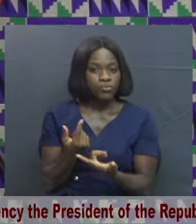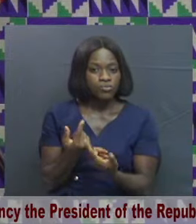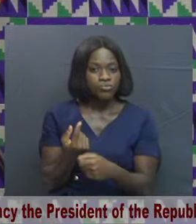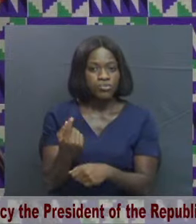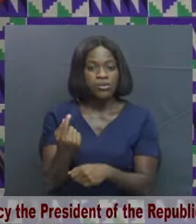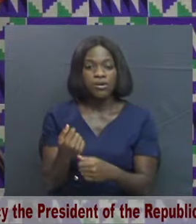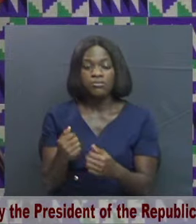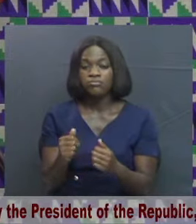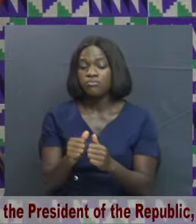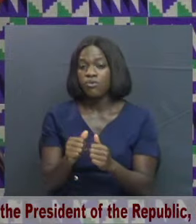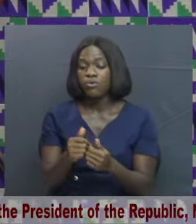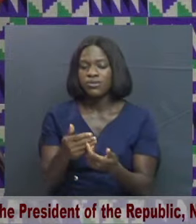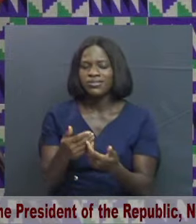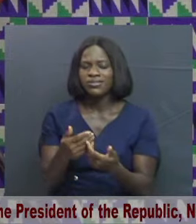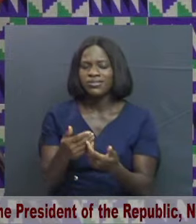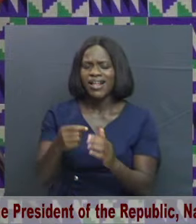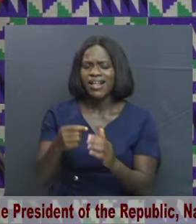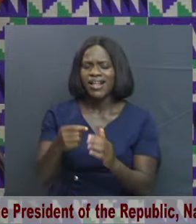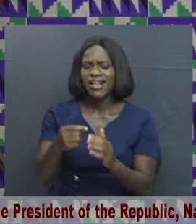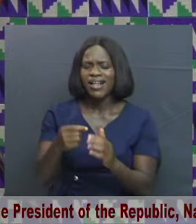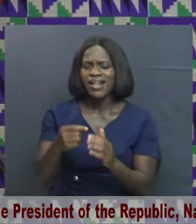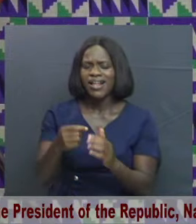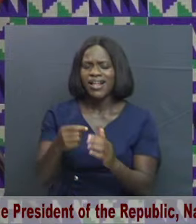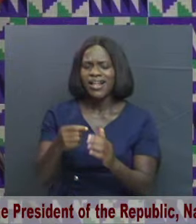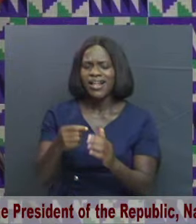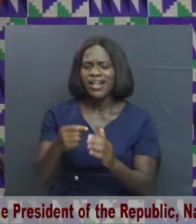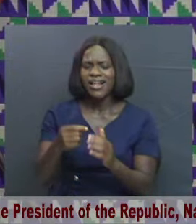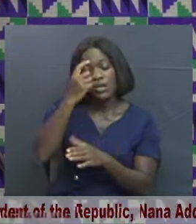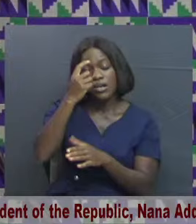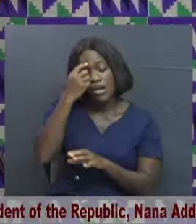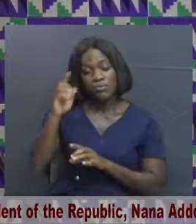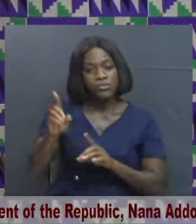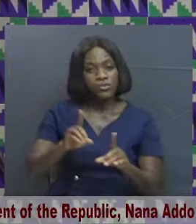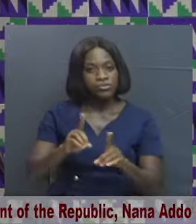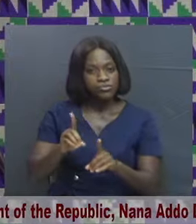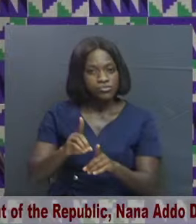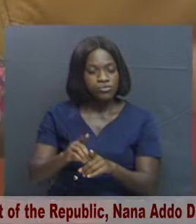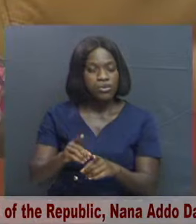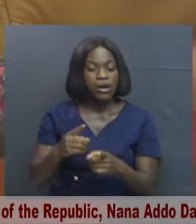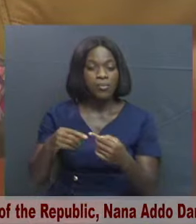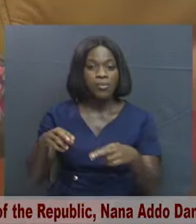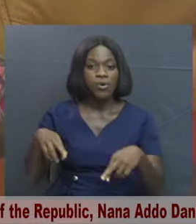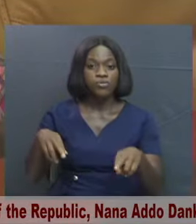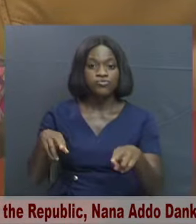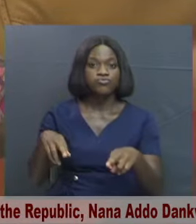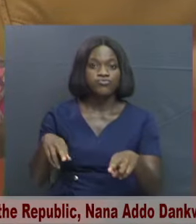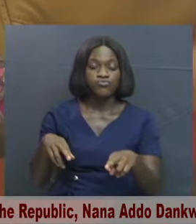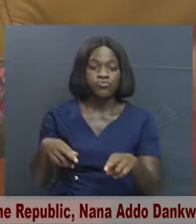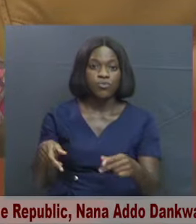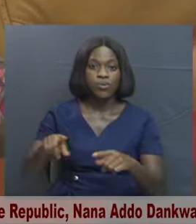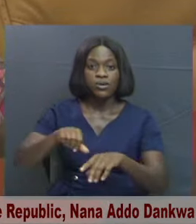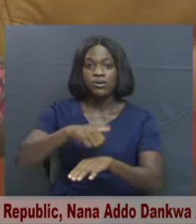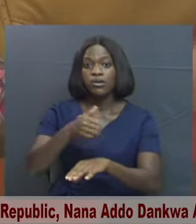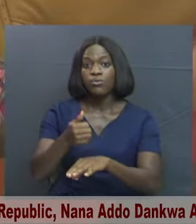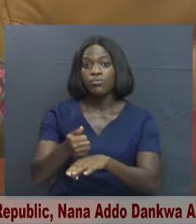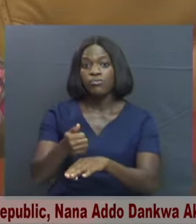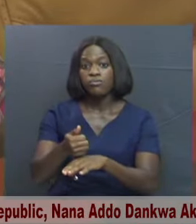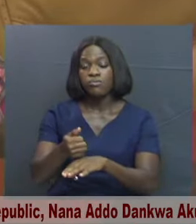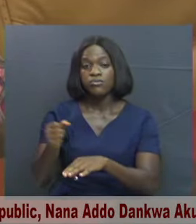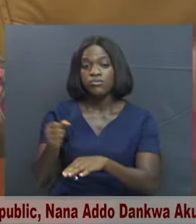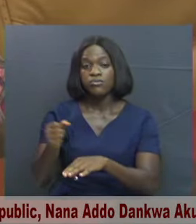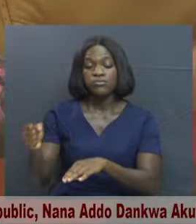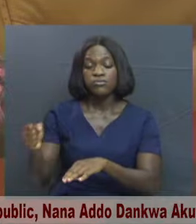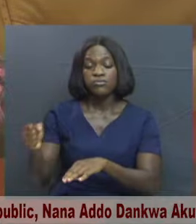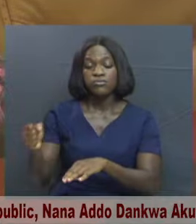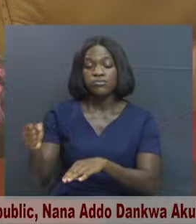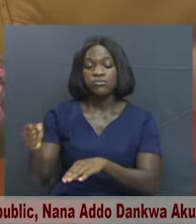fatb the detailed all the works that the government had done and was doing on road since coming to office in 2017 17 I